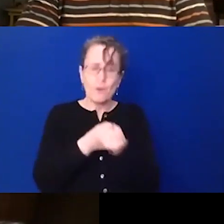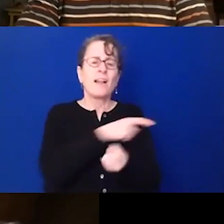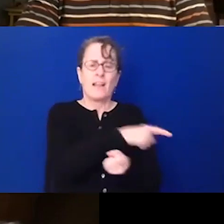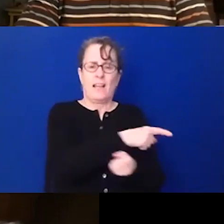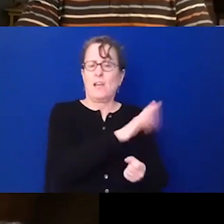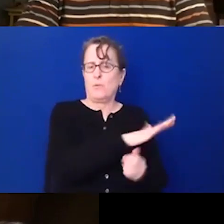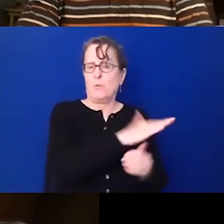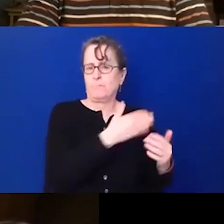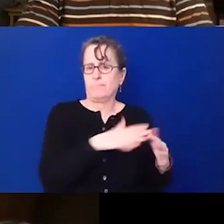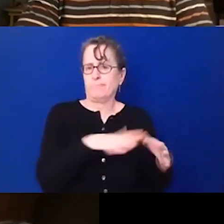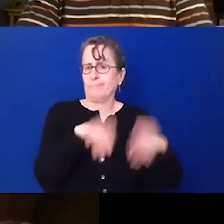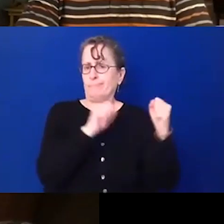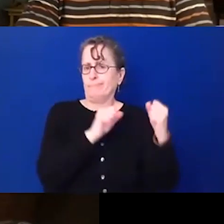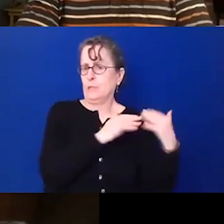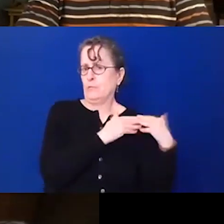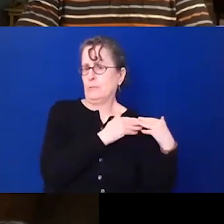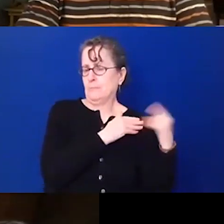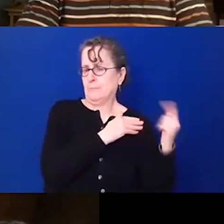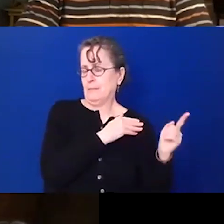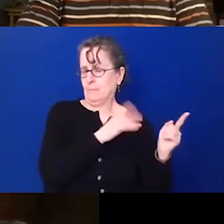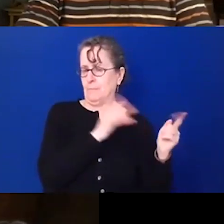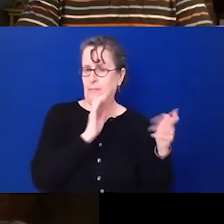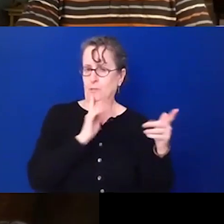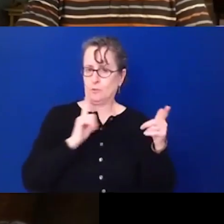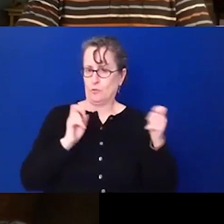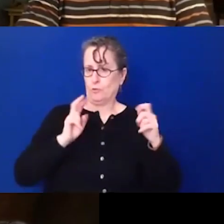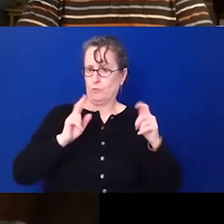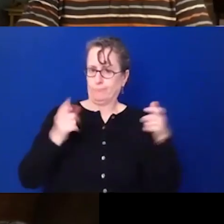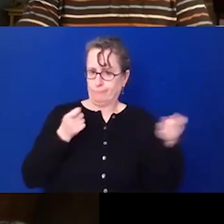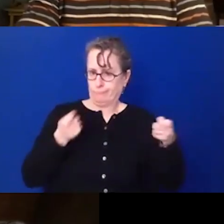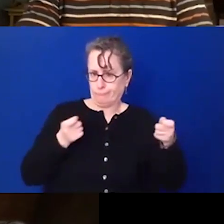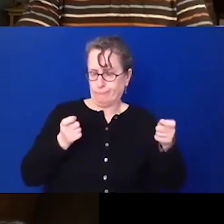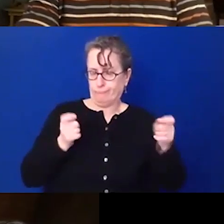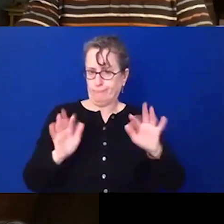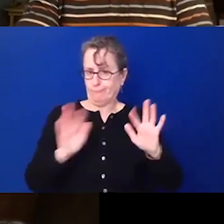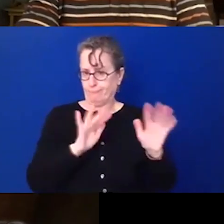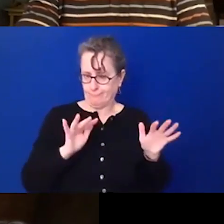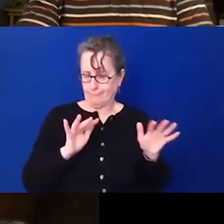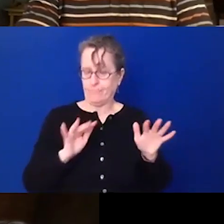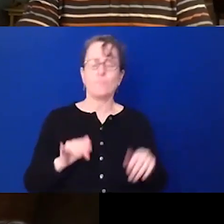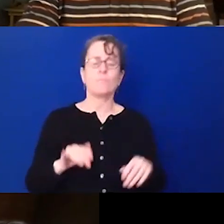very excited about it. And Peter, thank you so much for that introduction.